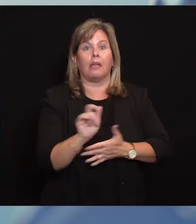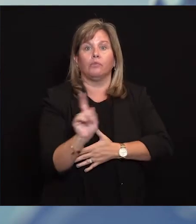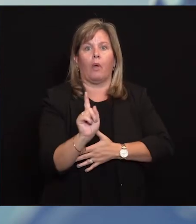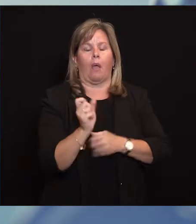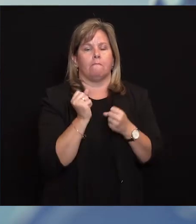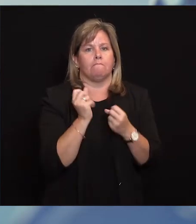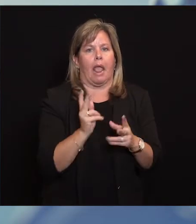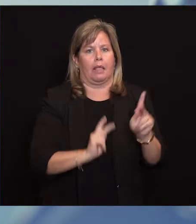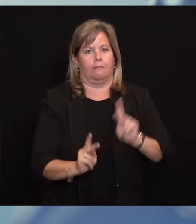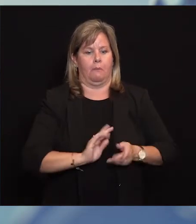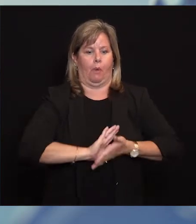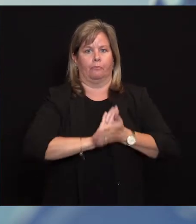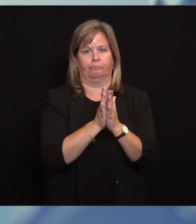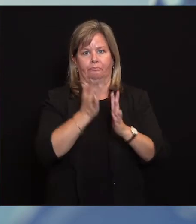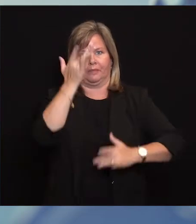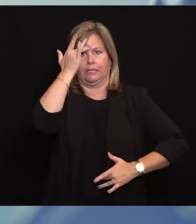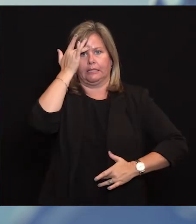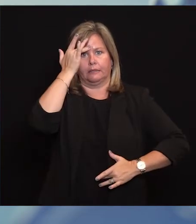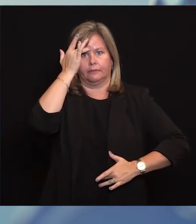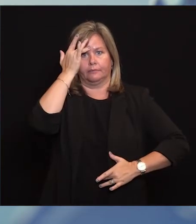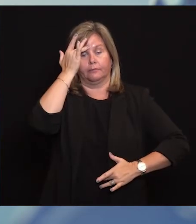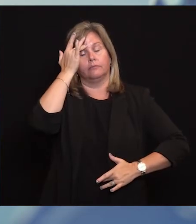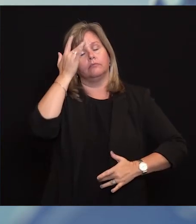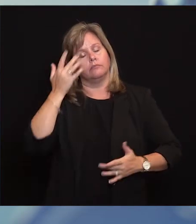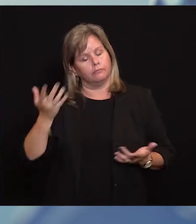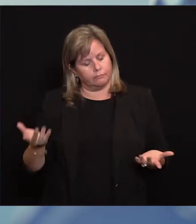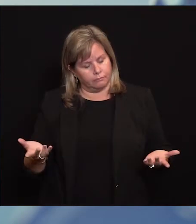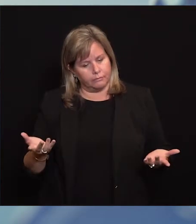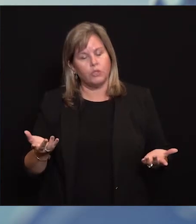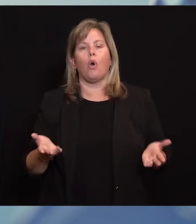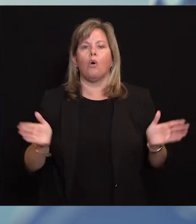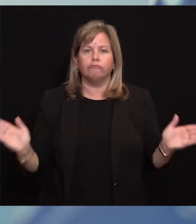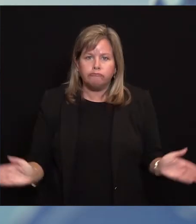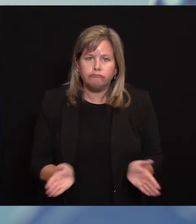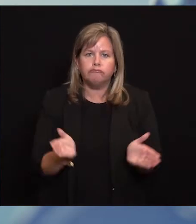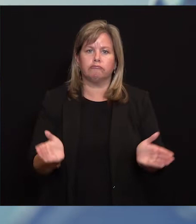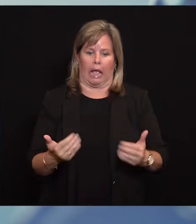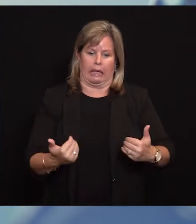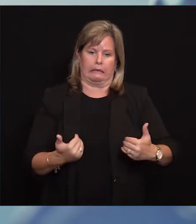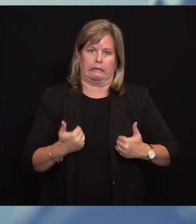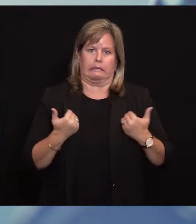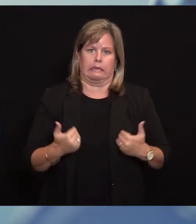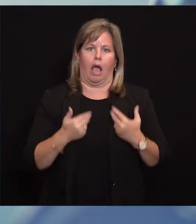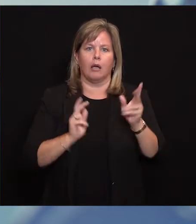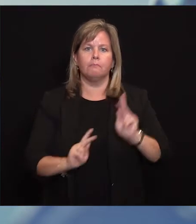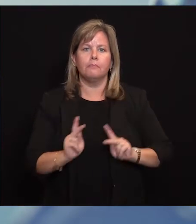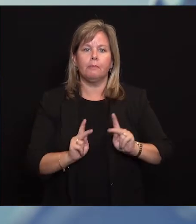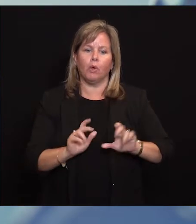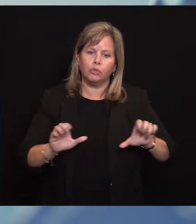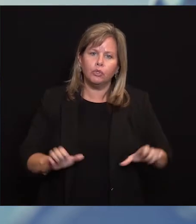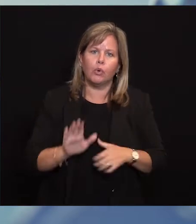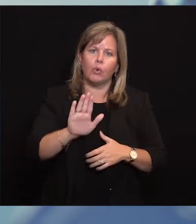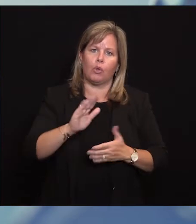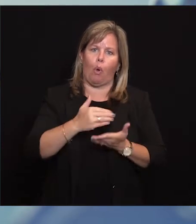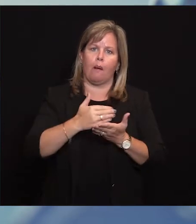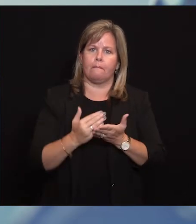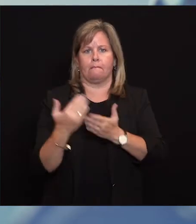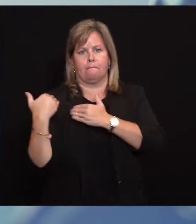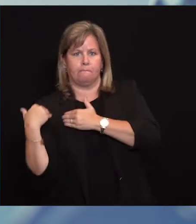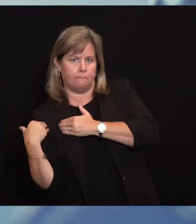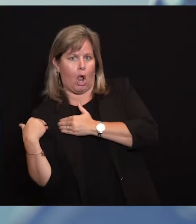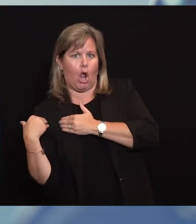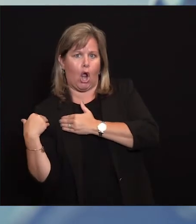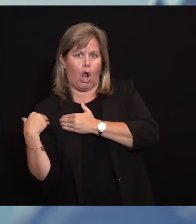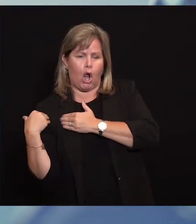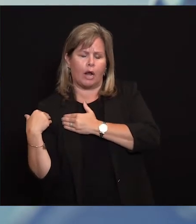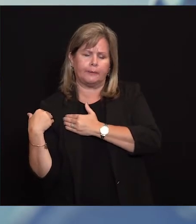happening. So, we really want to encourage the young people in the community to do their part to make it difficult for this